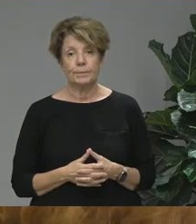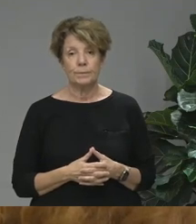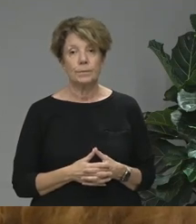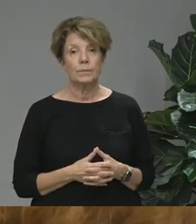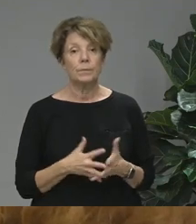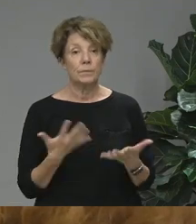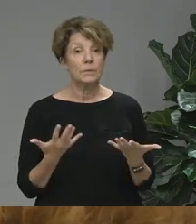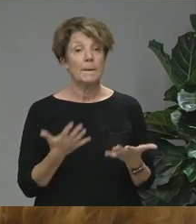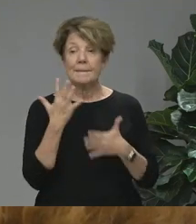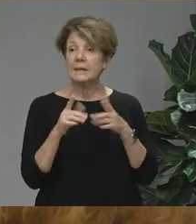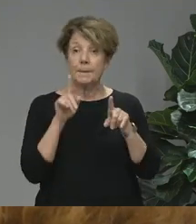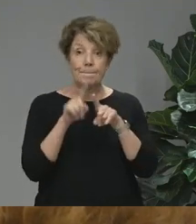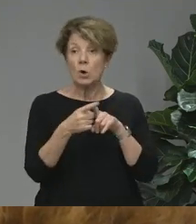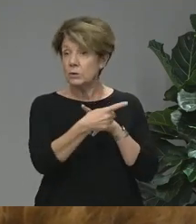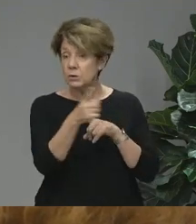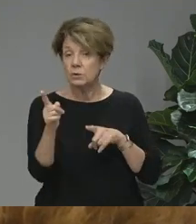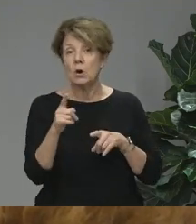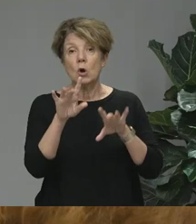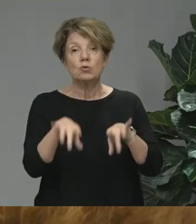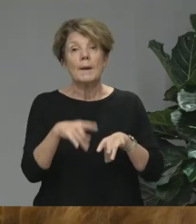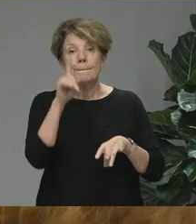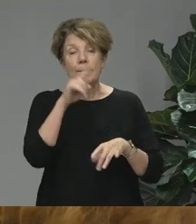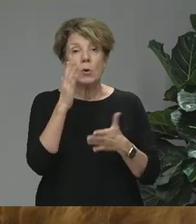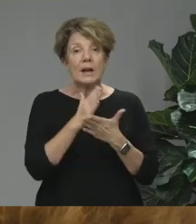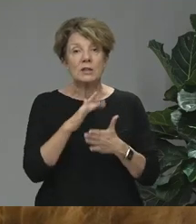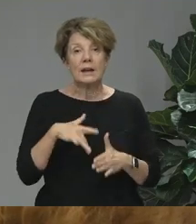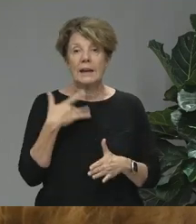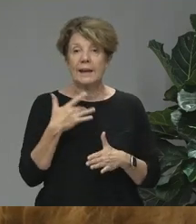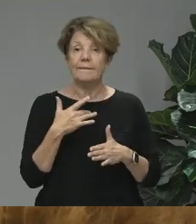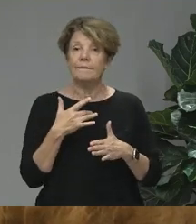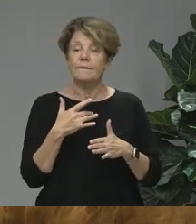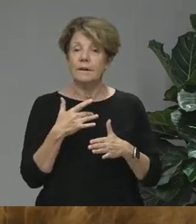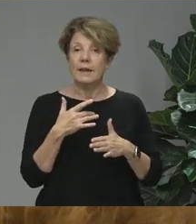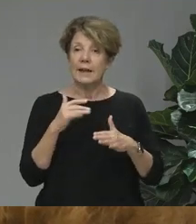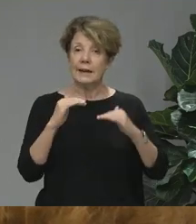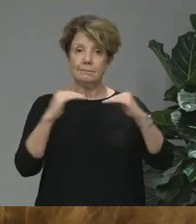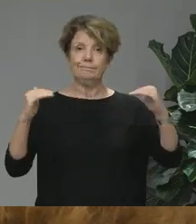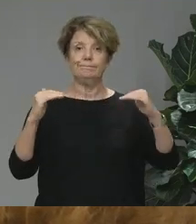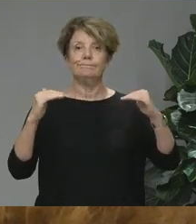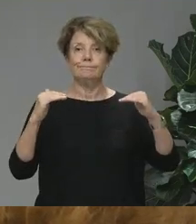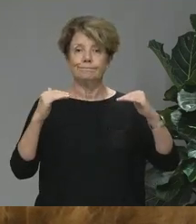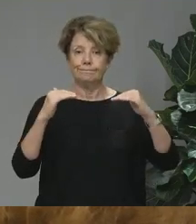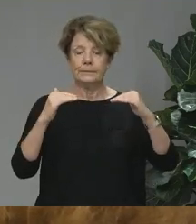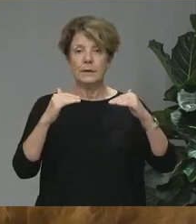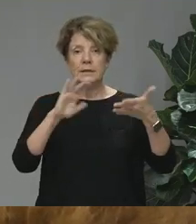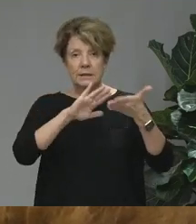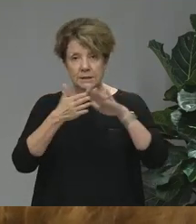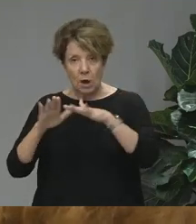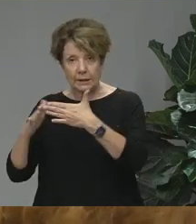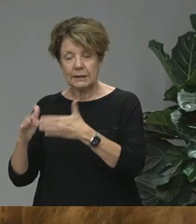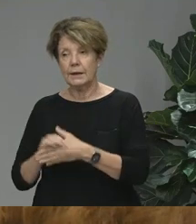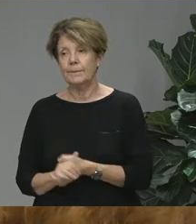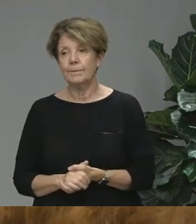our citizens believe they live in a fairly just society, that they believe that they